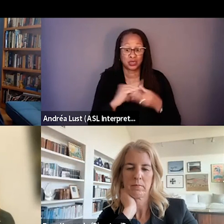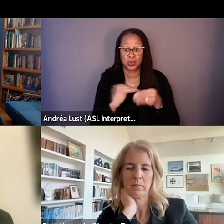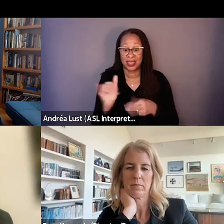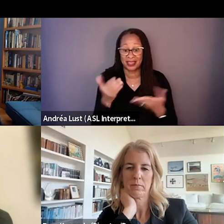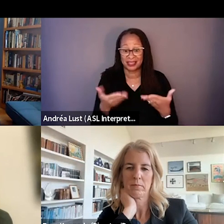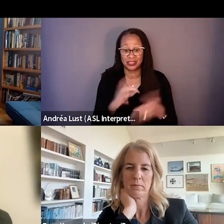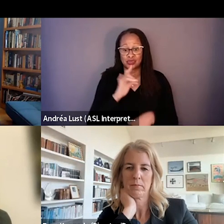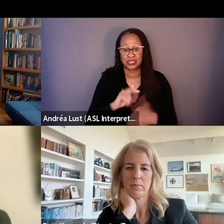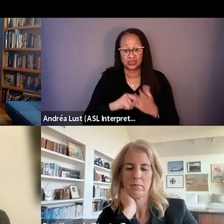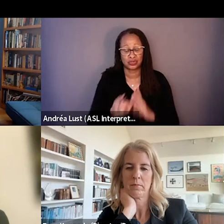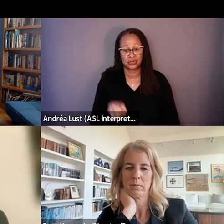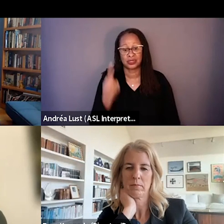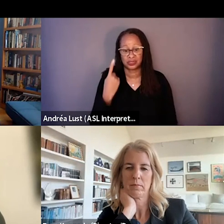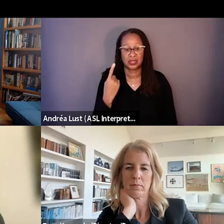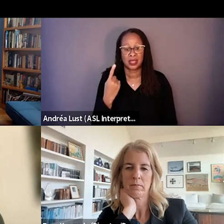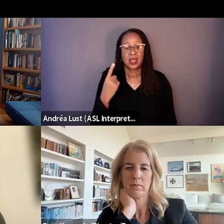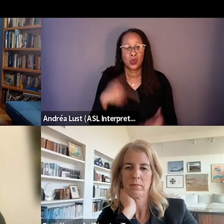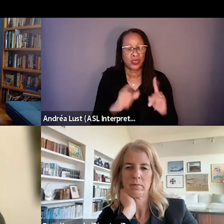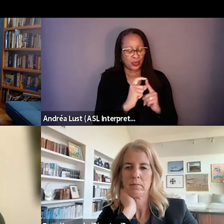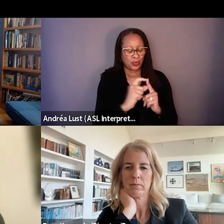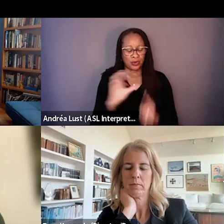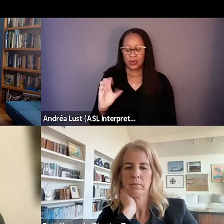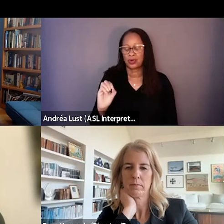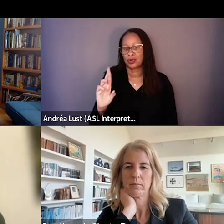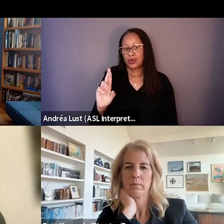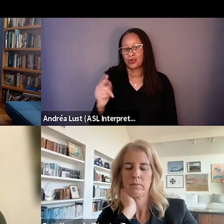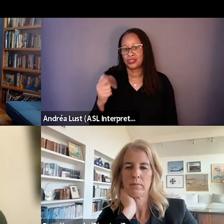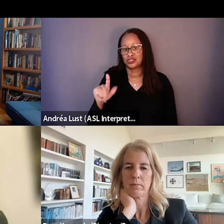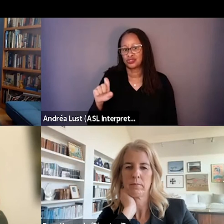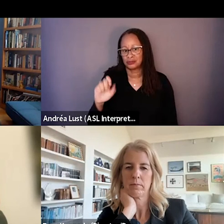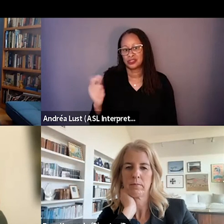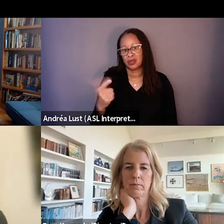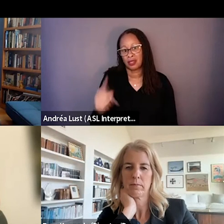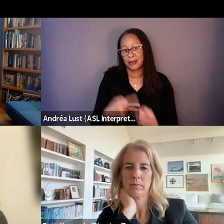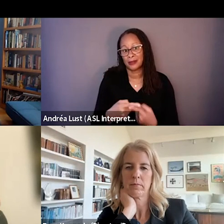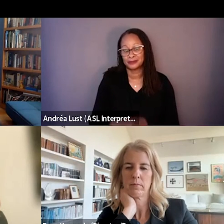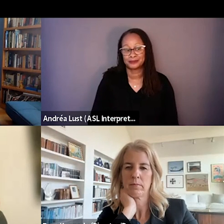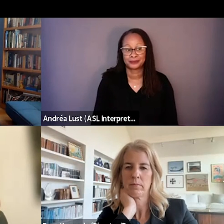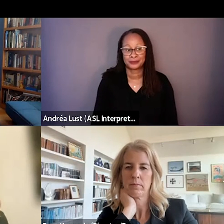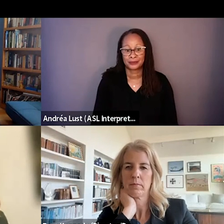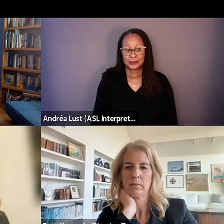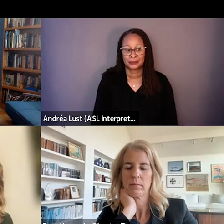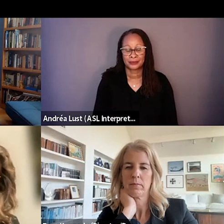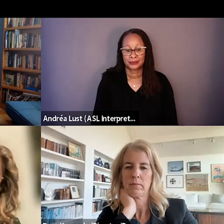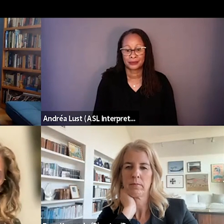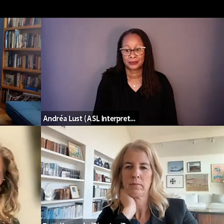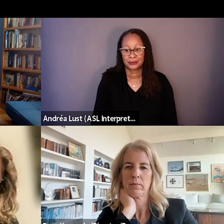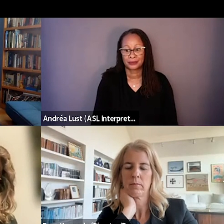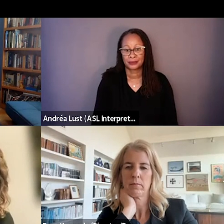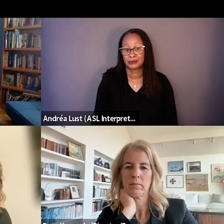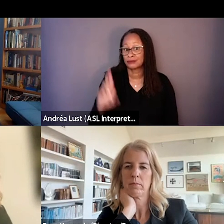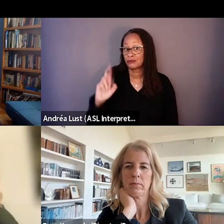really understand, I think, what courage is all about. Yeah. And Rory, what has it